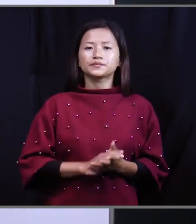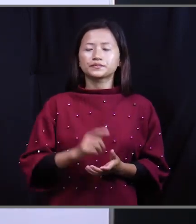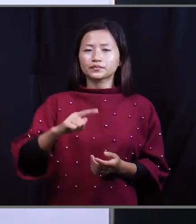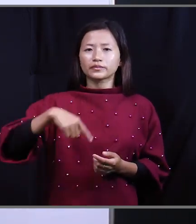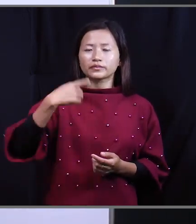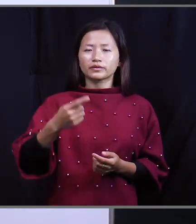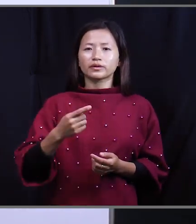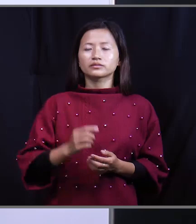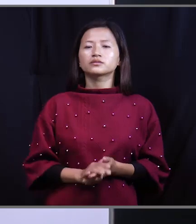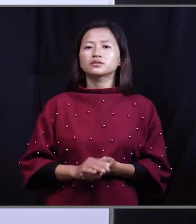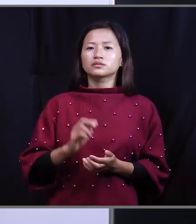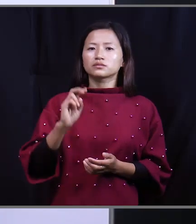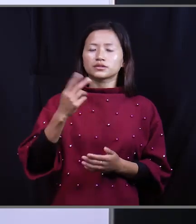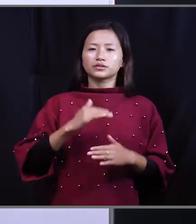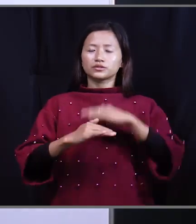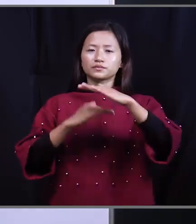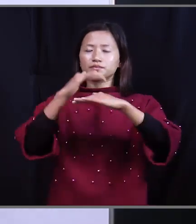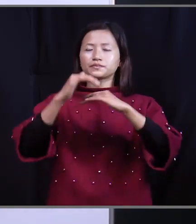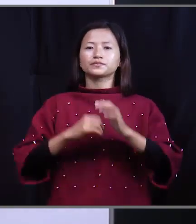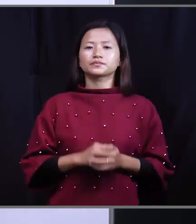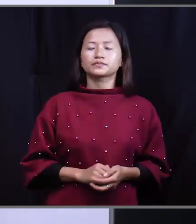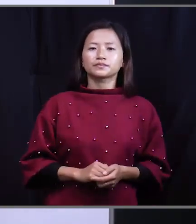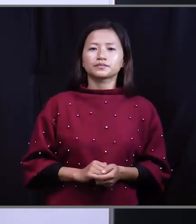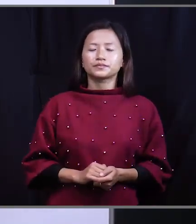stage, the most important stage. That is the